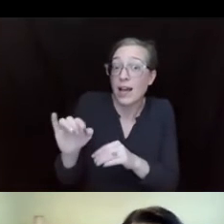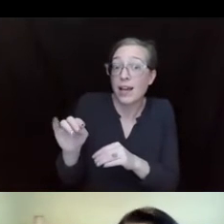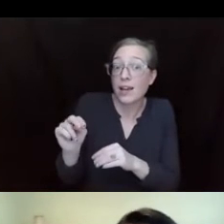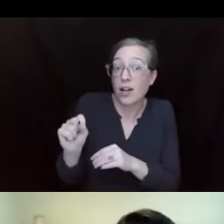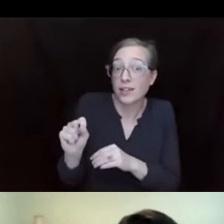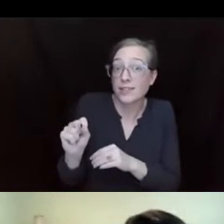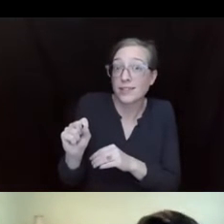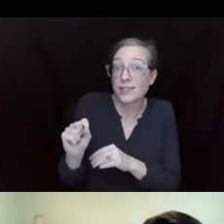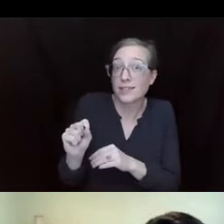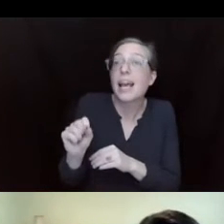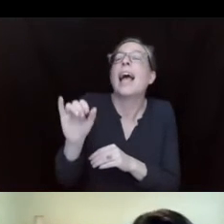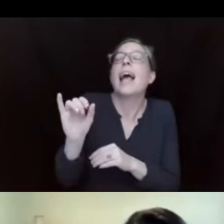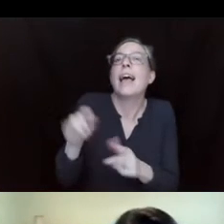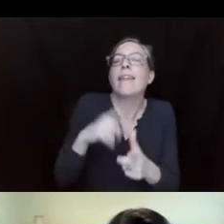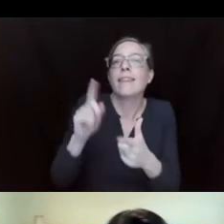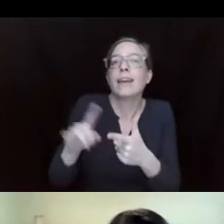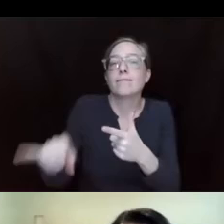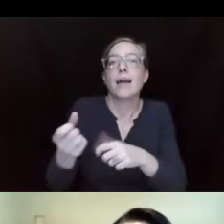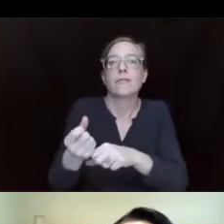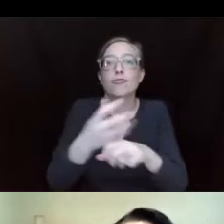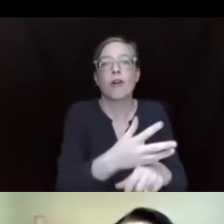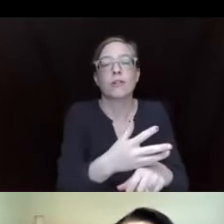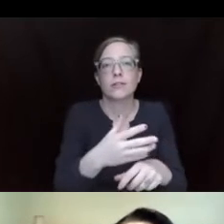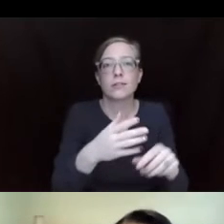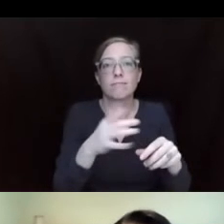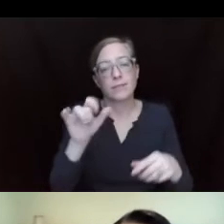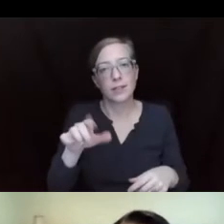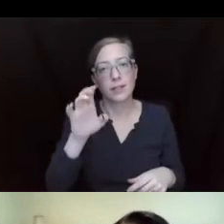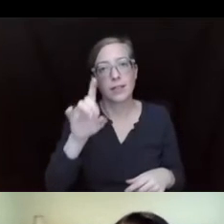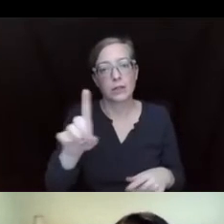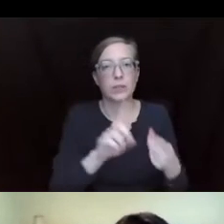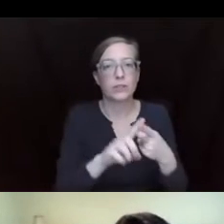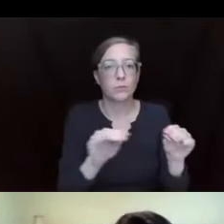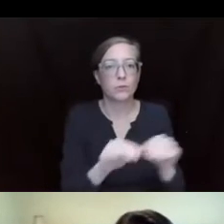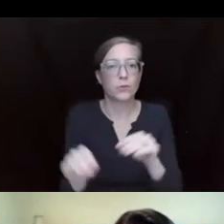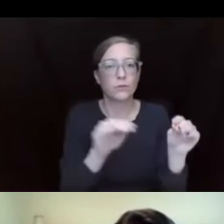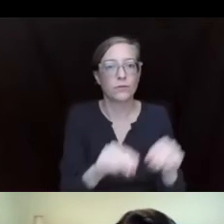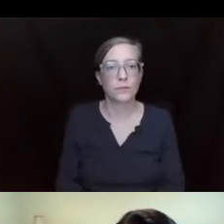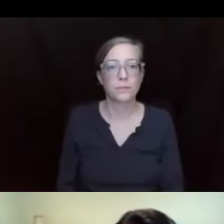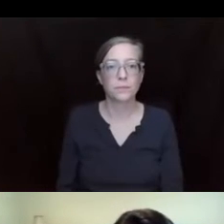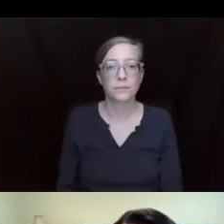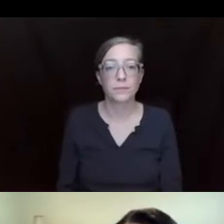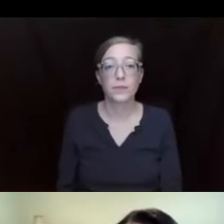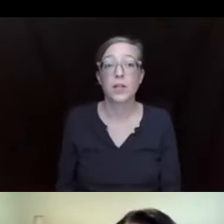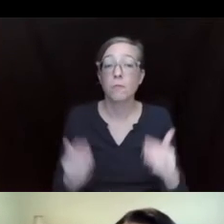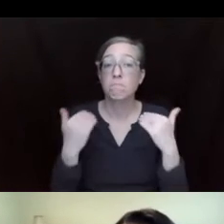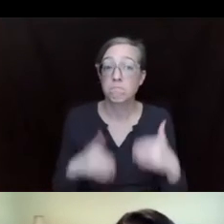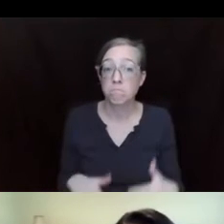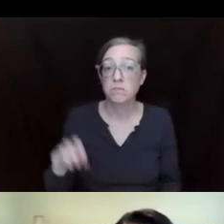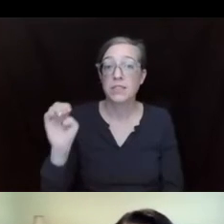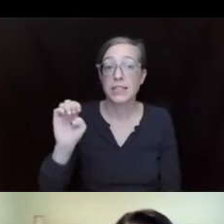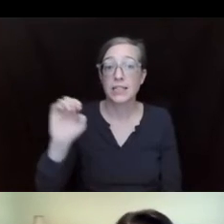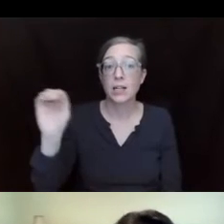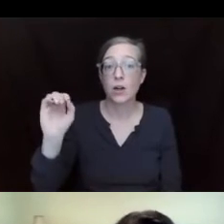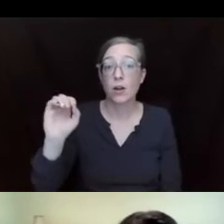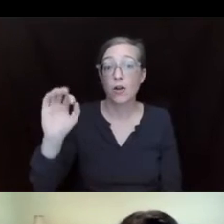we have it. This is a video. You should start playing in a second. A video of electrosmotic flow. For this particular video,